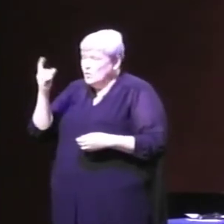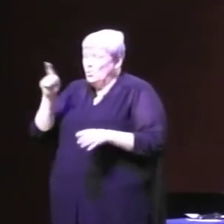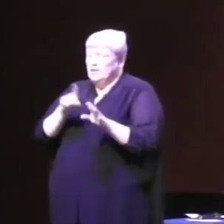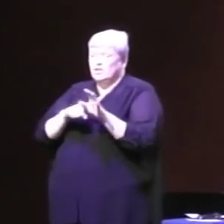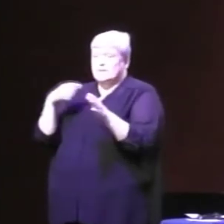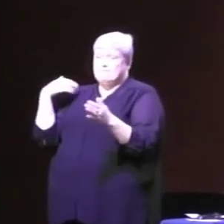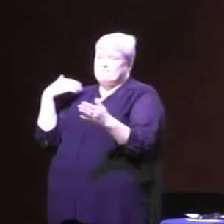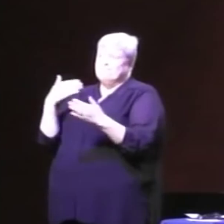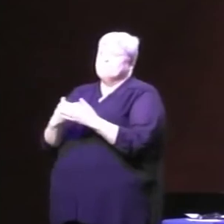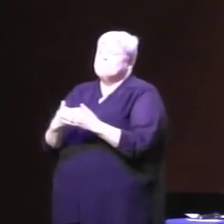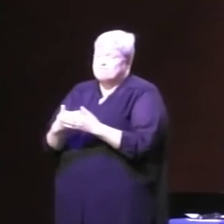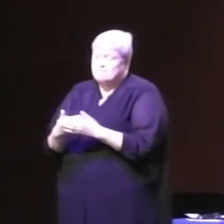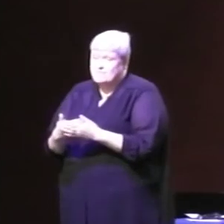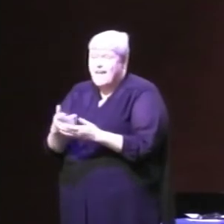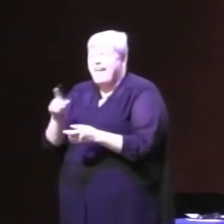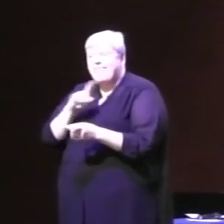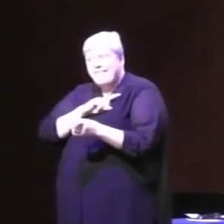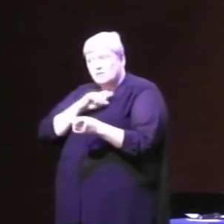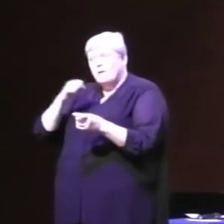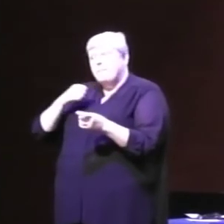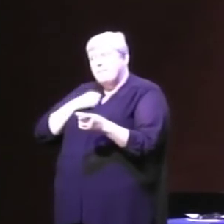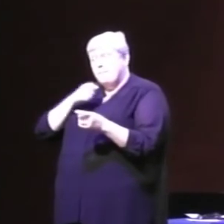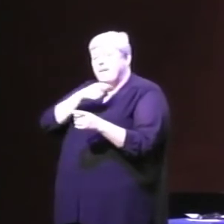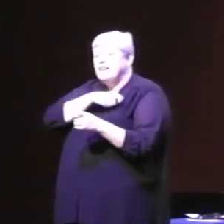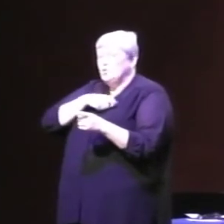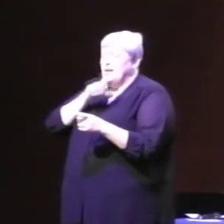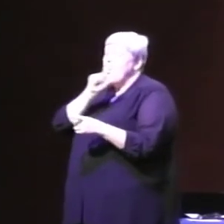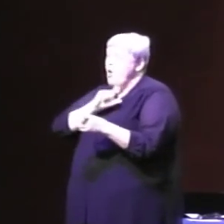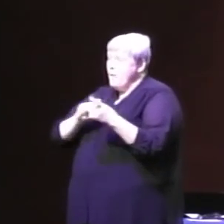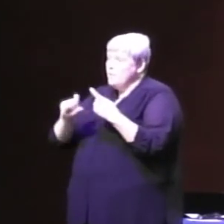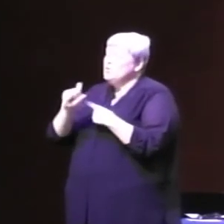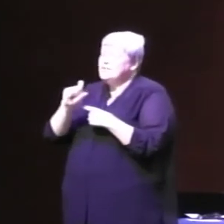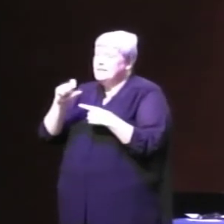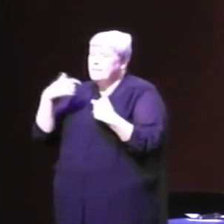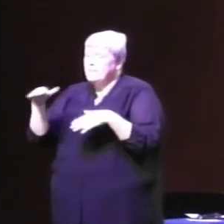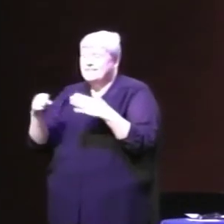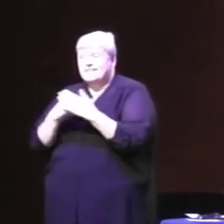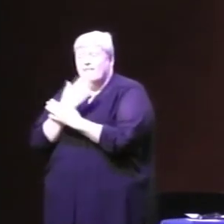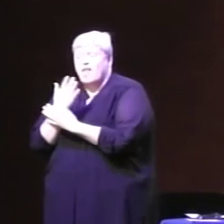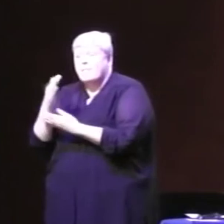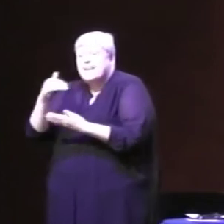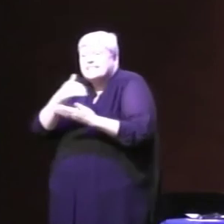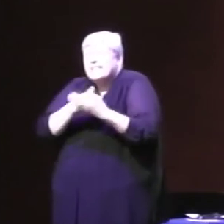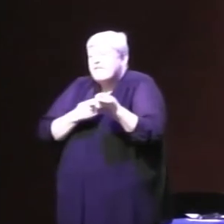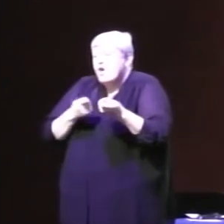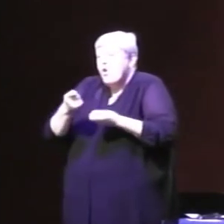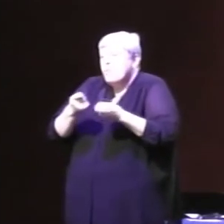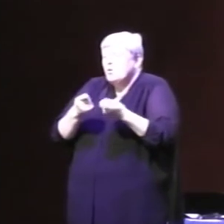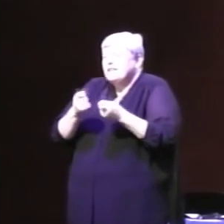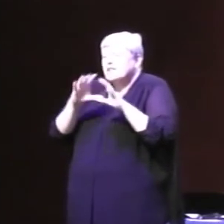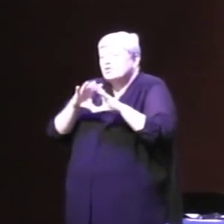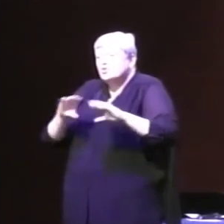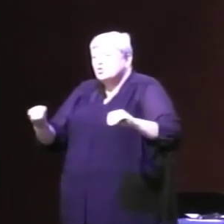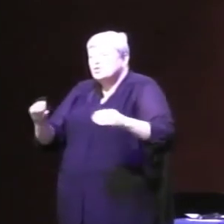1 year. That is why my union community has developed a safe operating solutions charter,